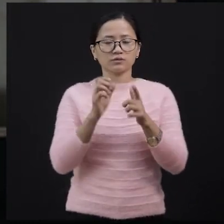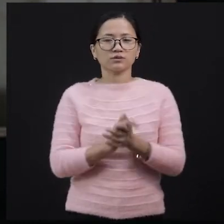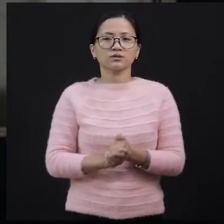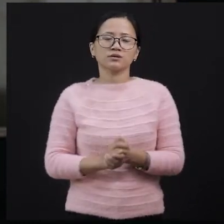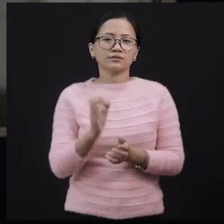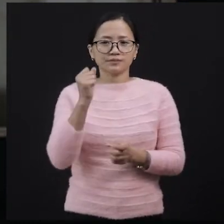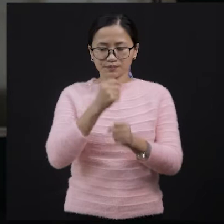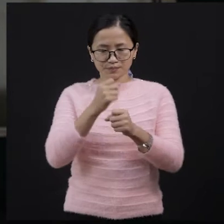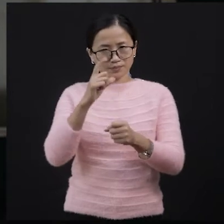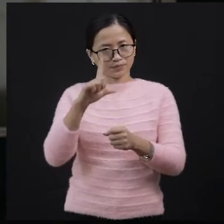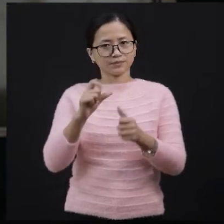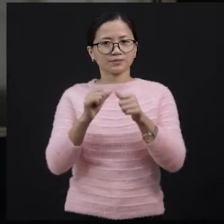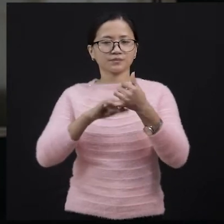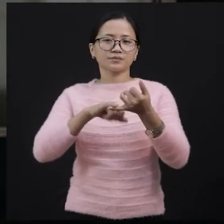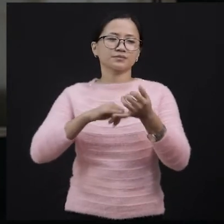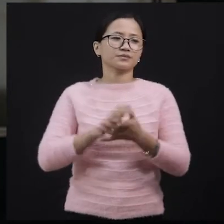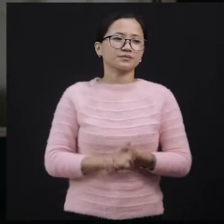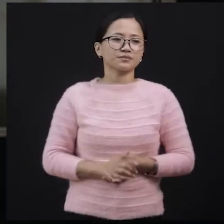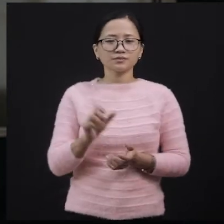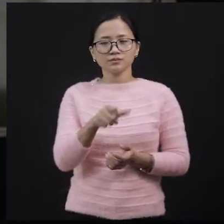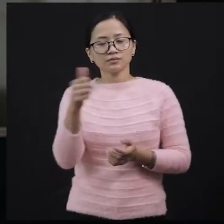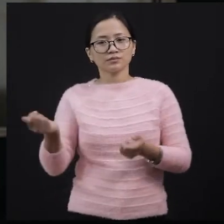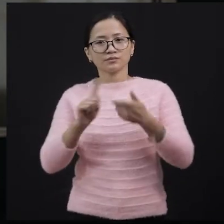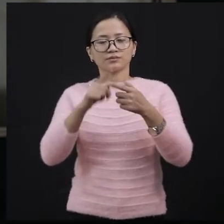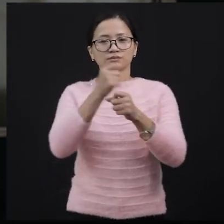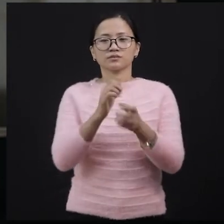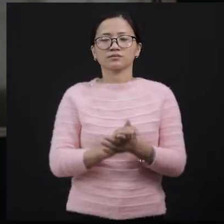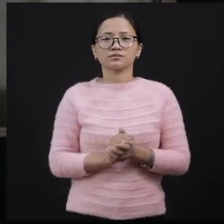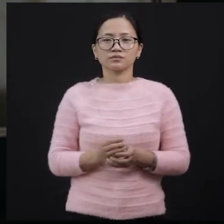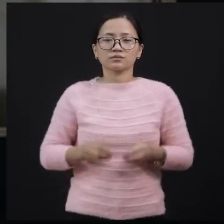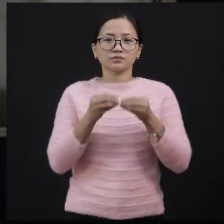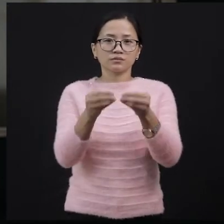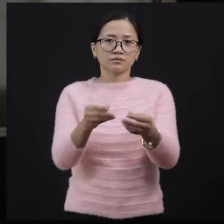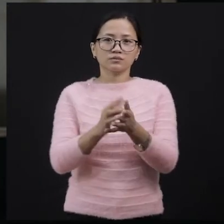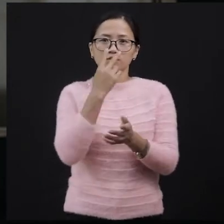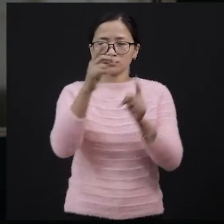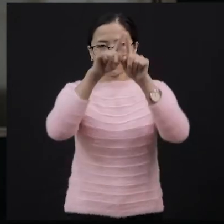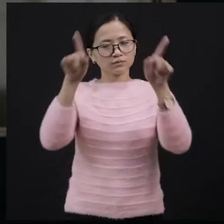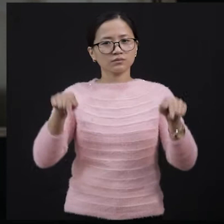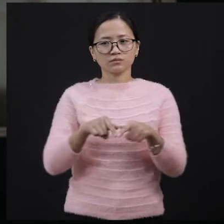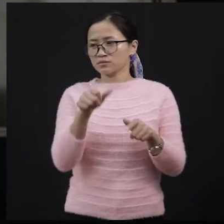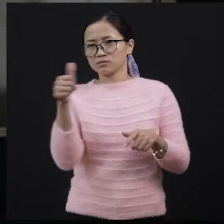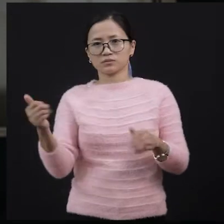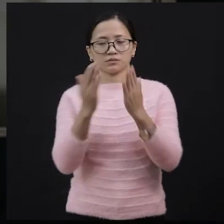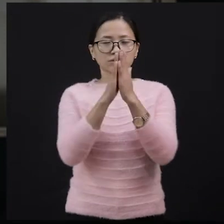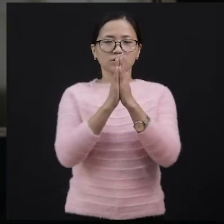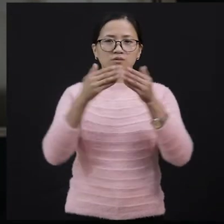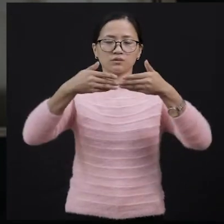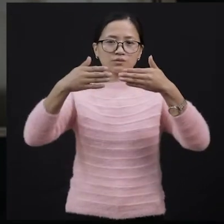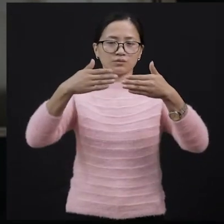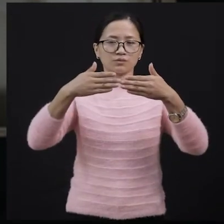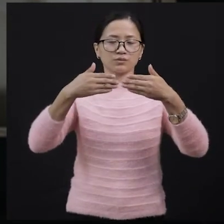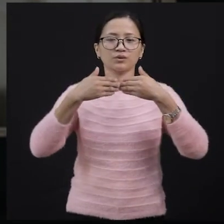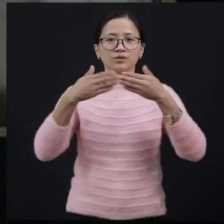Okay, another example I have given here, you can see. We can see the objects, but it